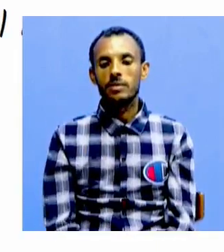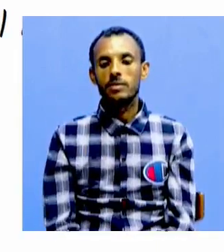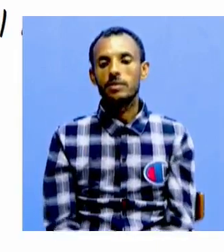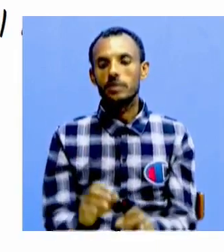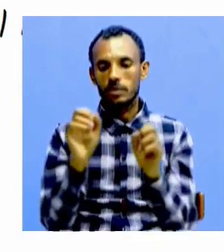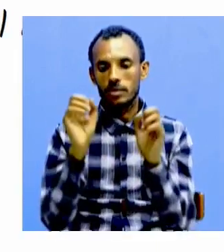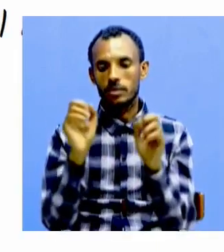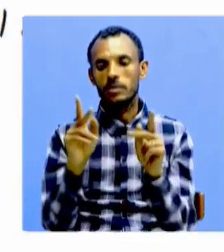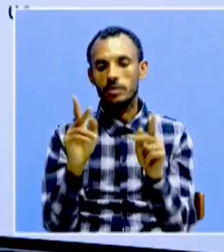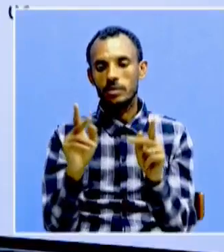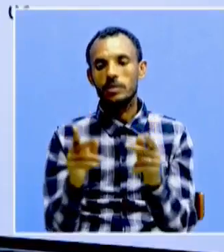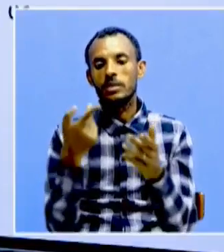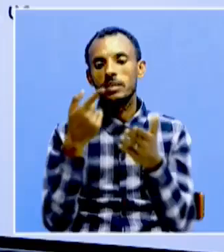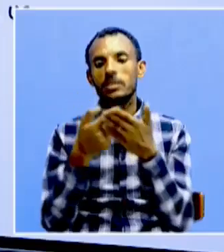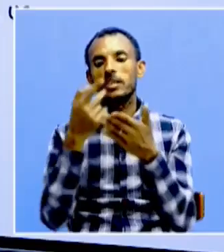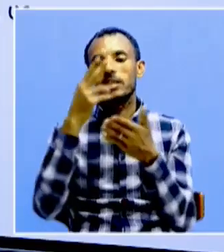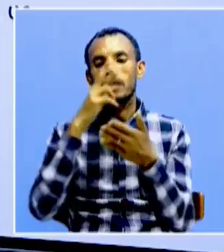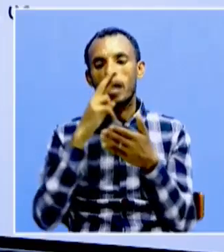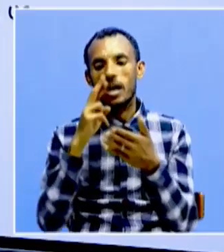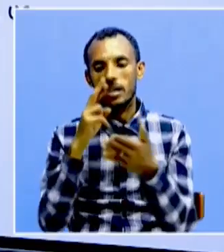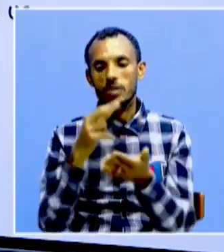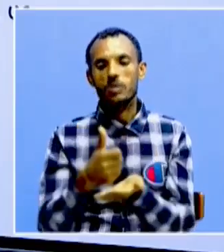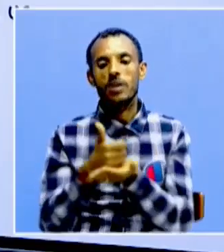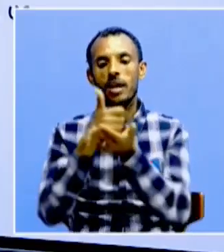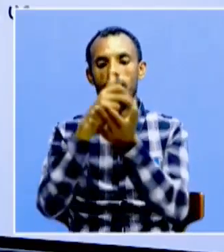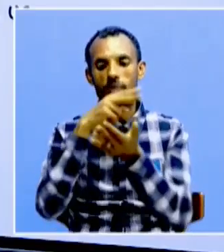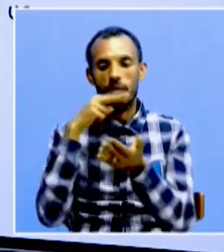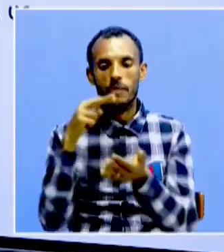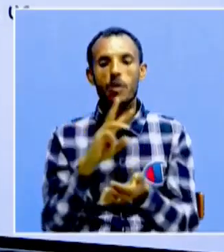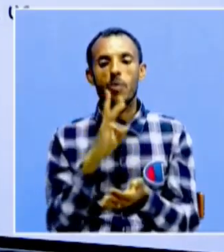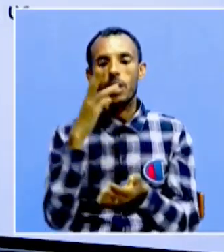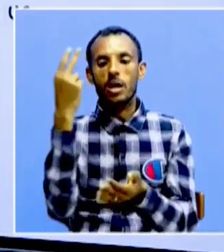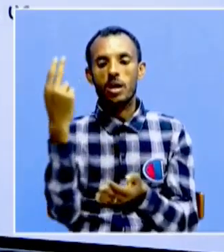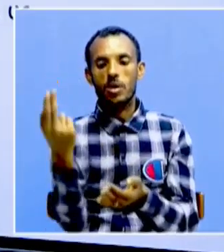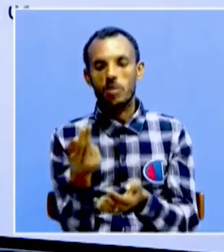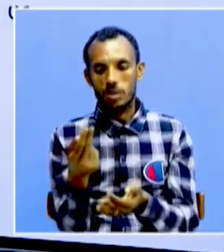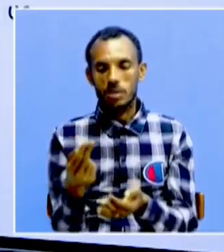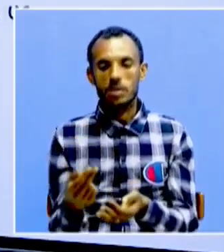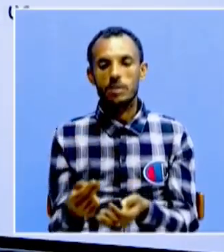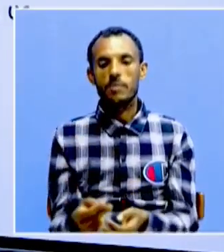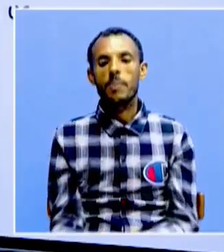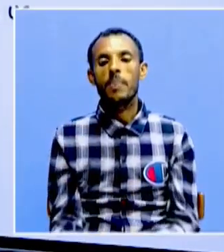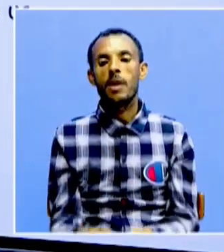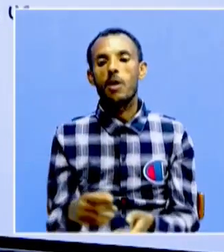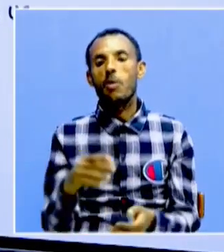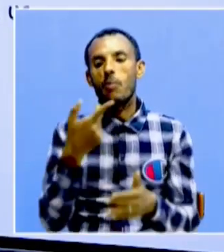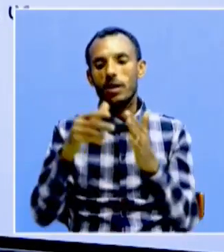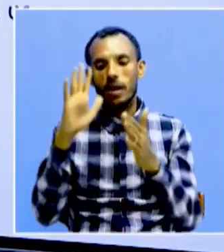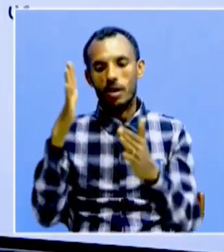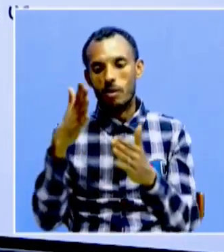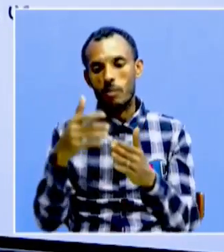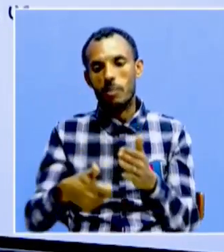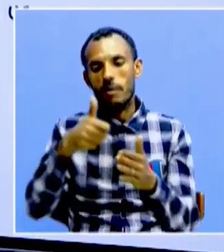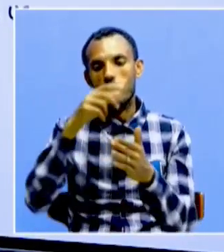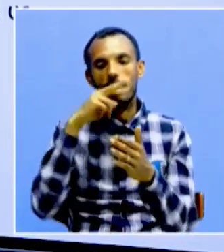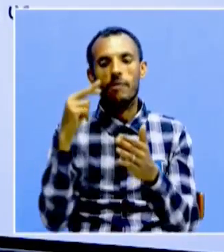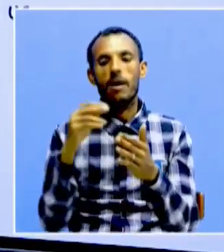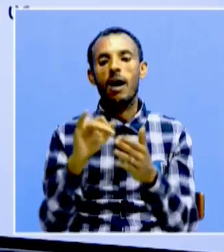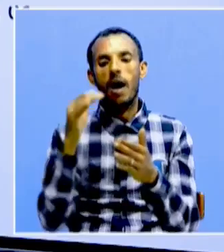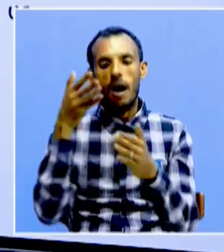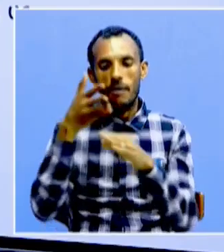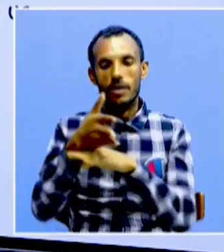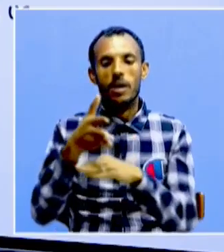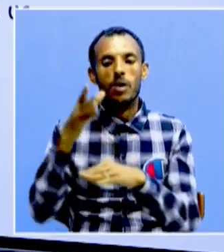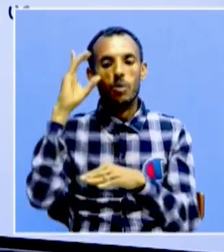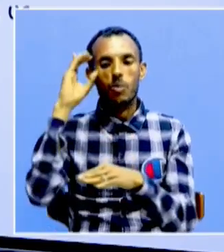Okay? These are the auxiliary verbs that we use. And then what kind of main verb do we have? After would, as you can see here, there is